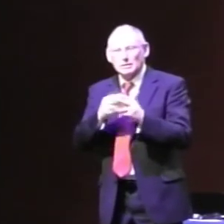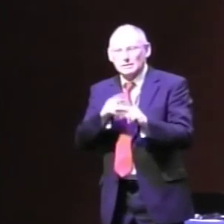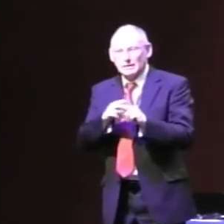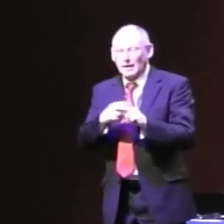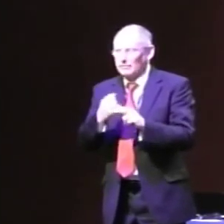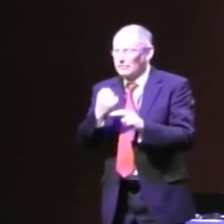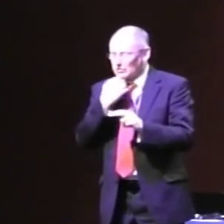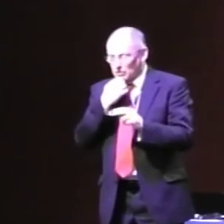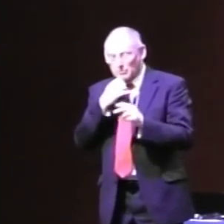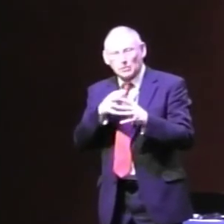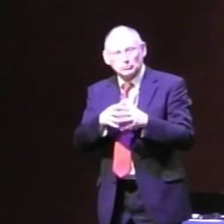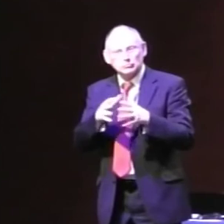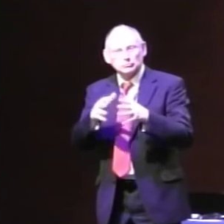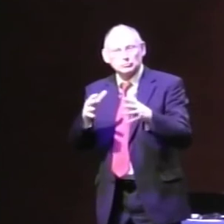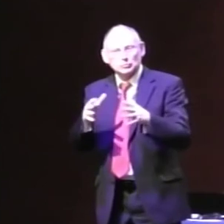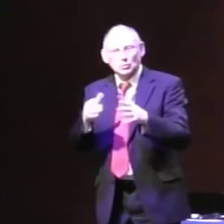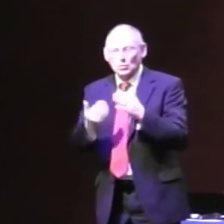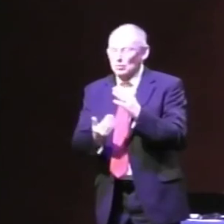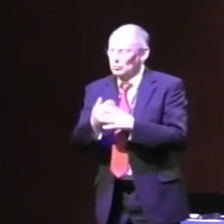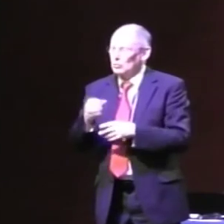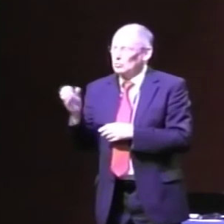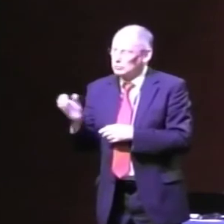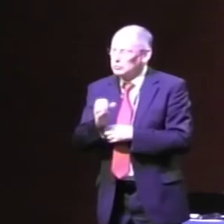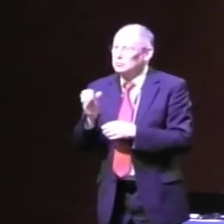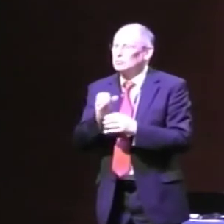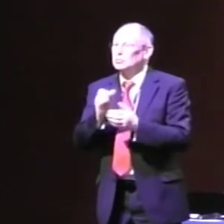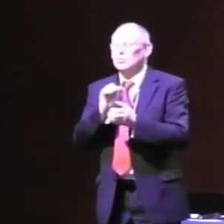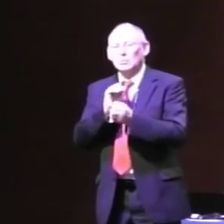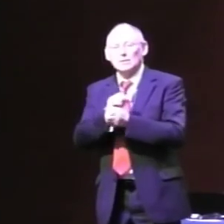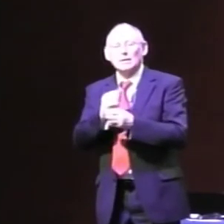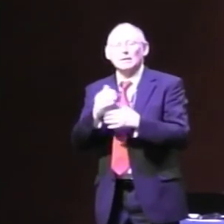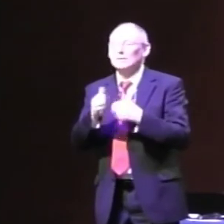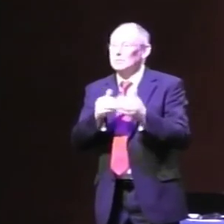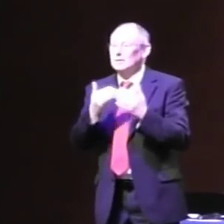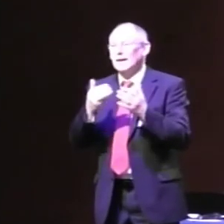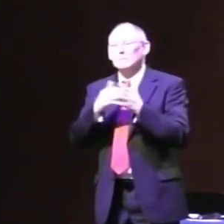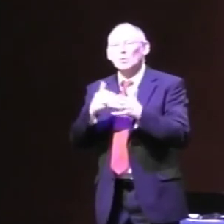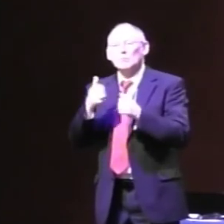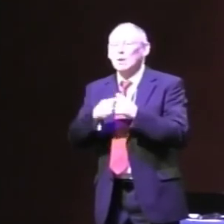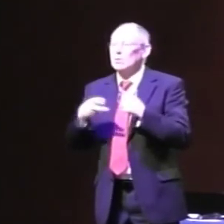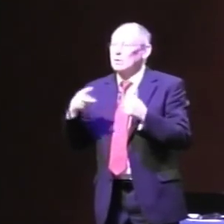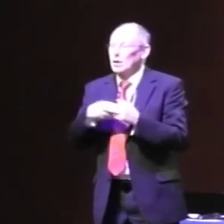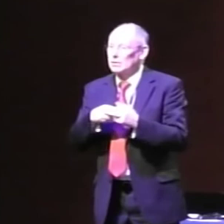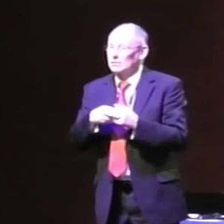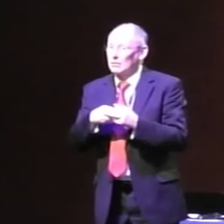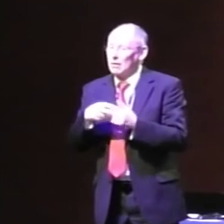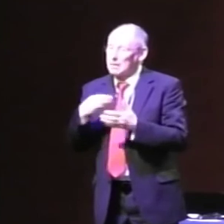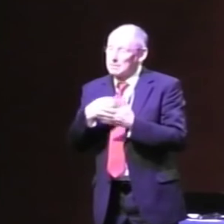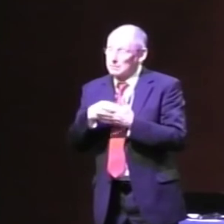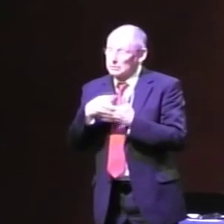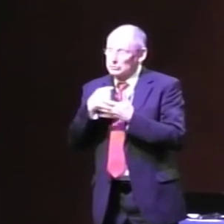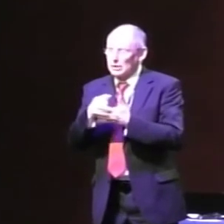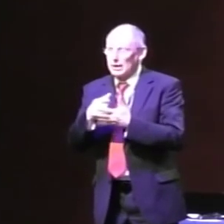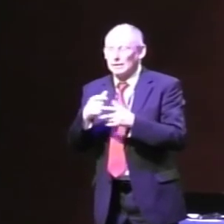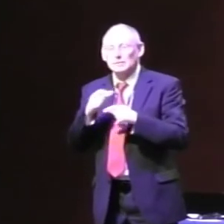grown over year by year with the new additions to the prison's estate, and despite the £9 million cuts referred to, that budget has